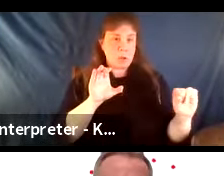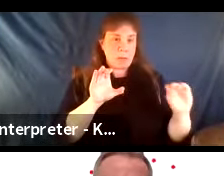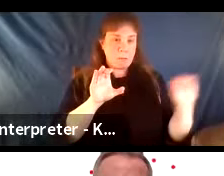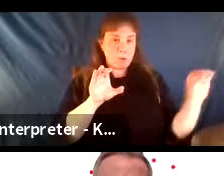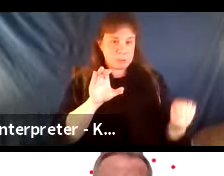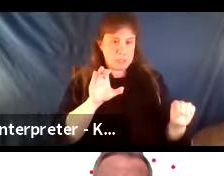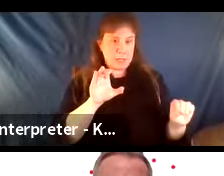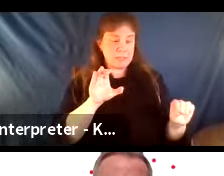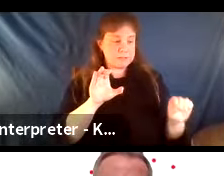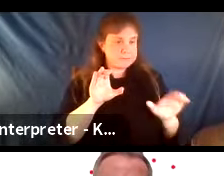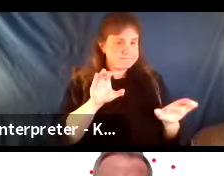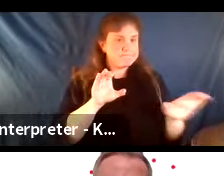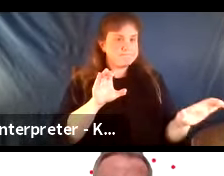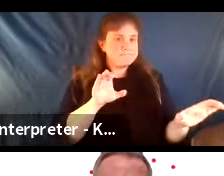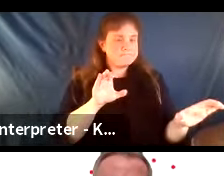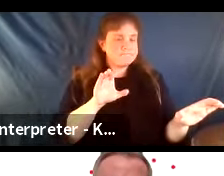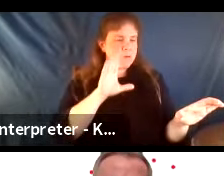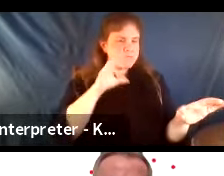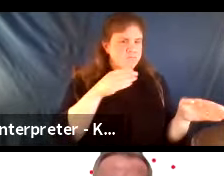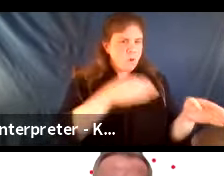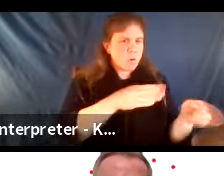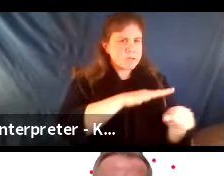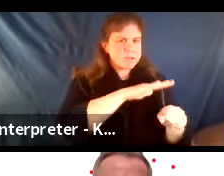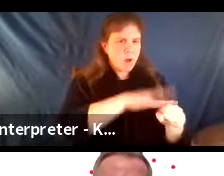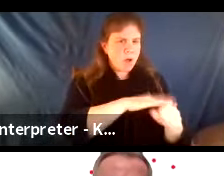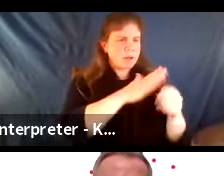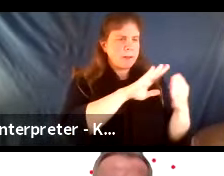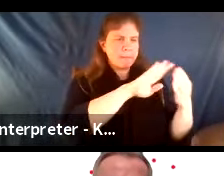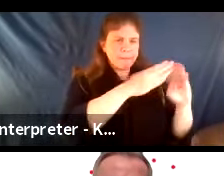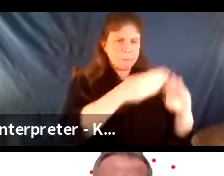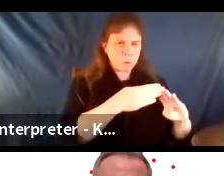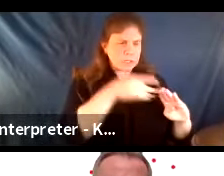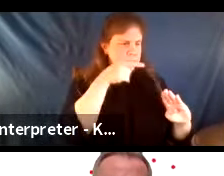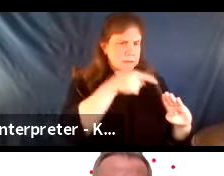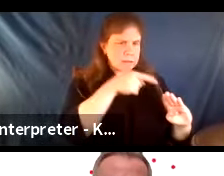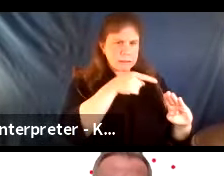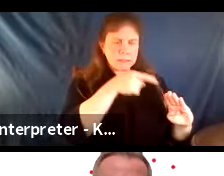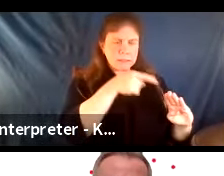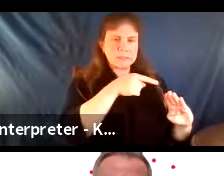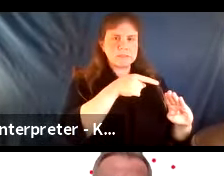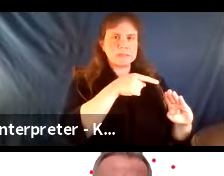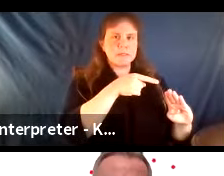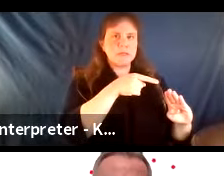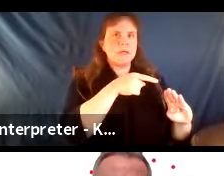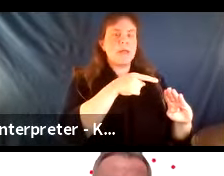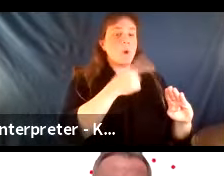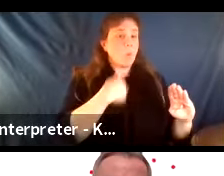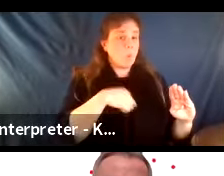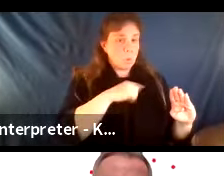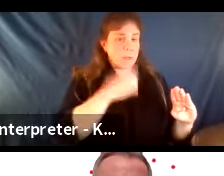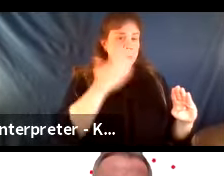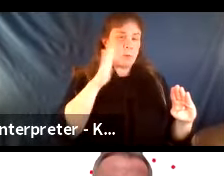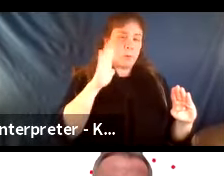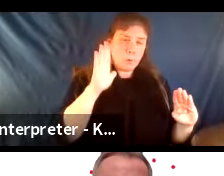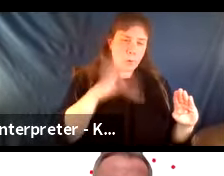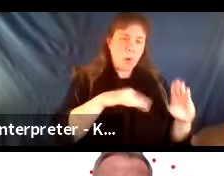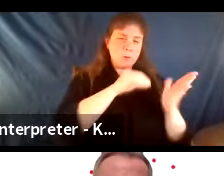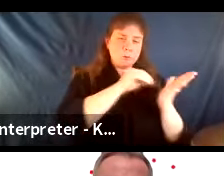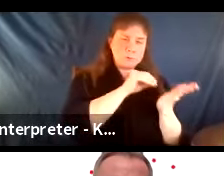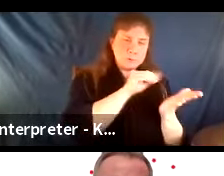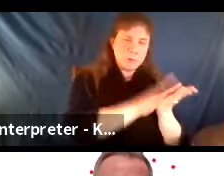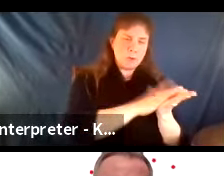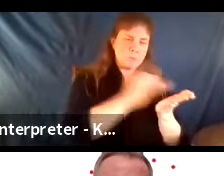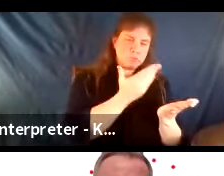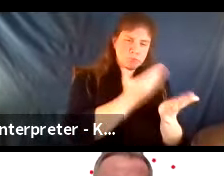the communities that have the lowest, that are documented to be at